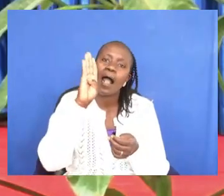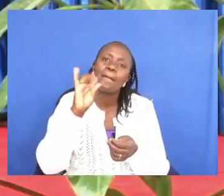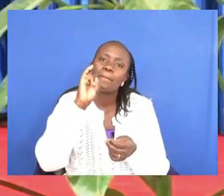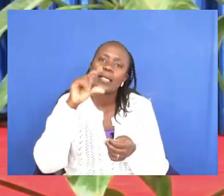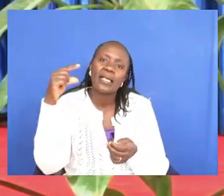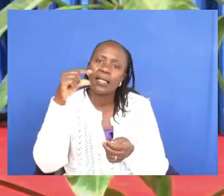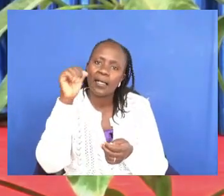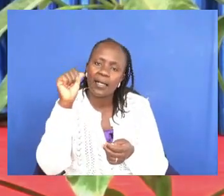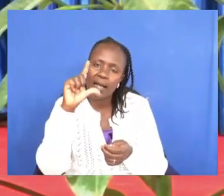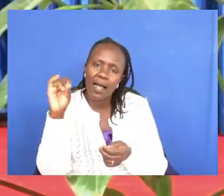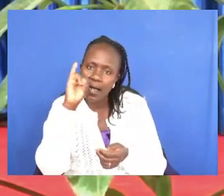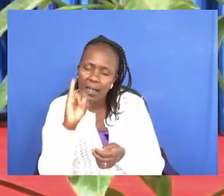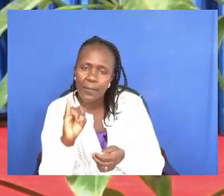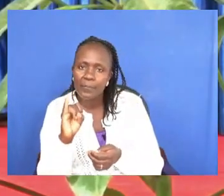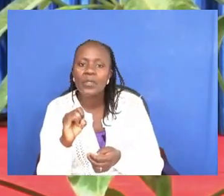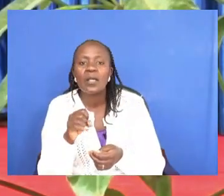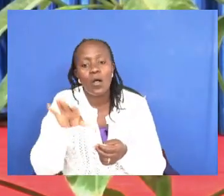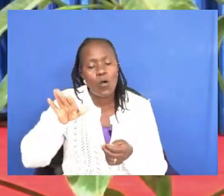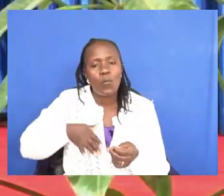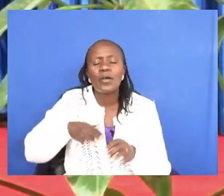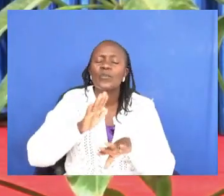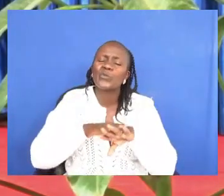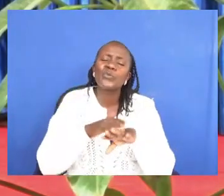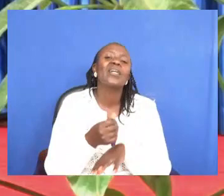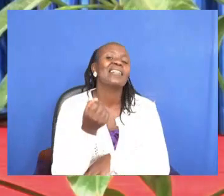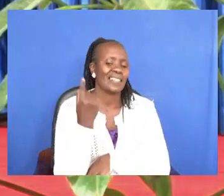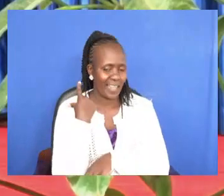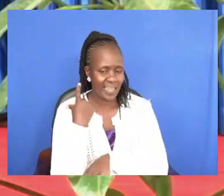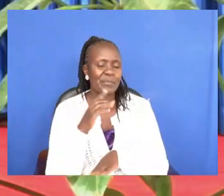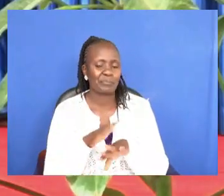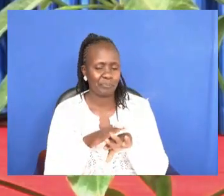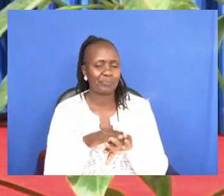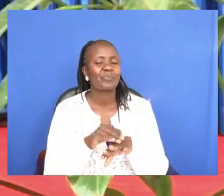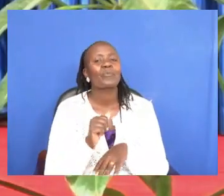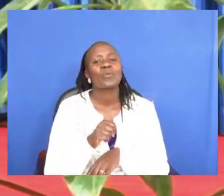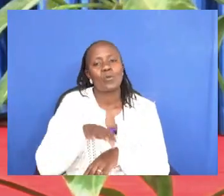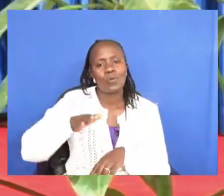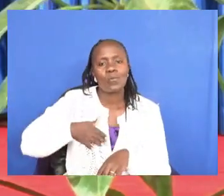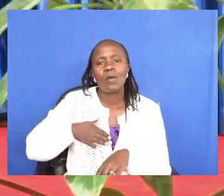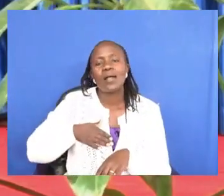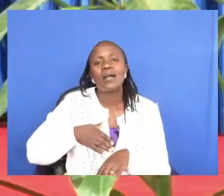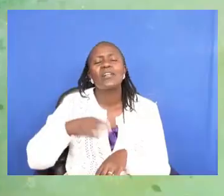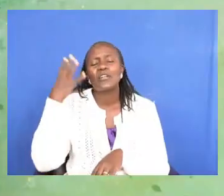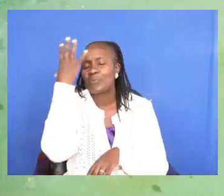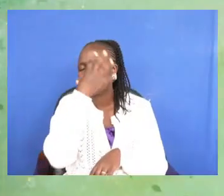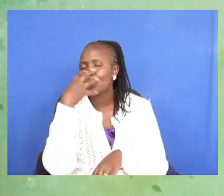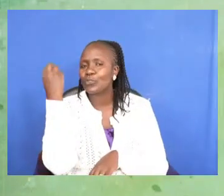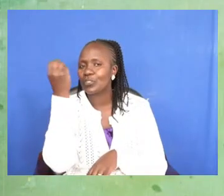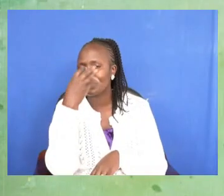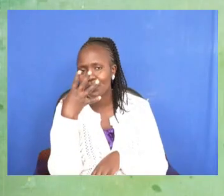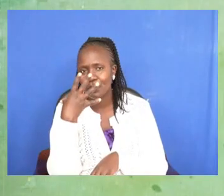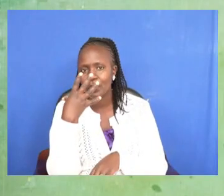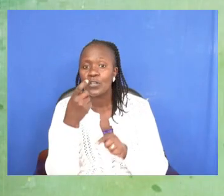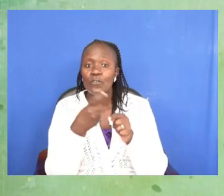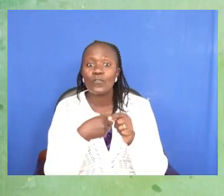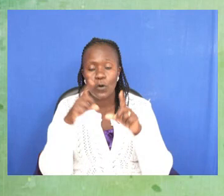Bible tells us that Abigail was a woman of good understanding, and she was very beautiful.